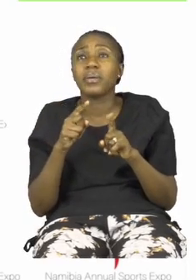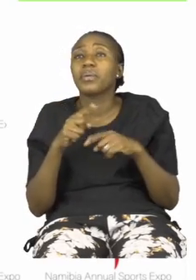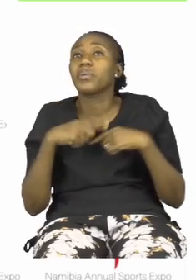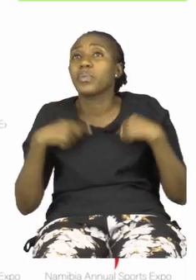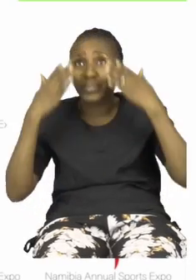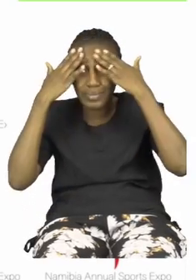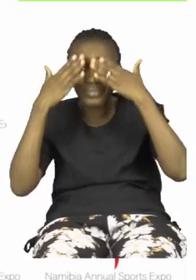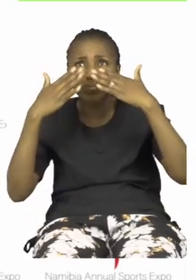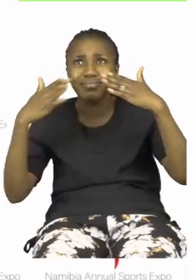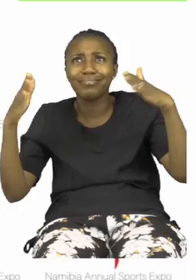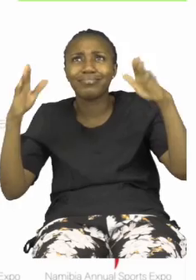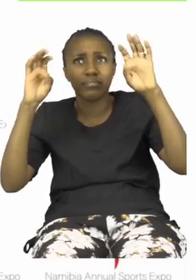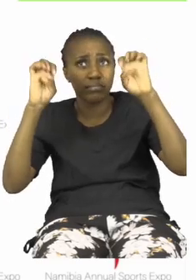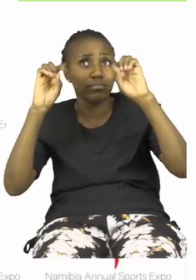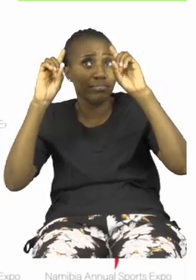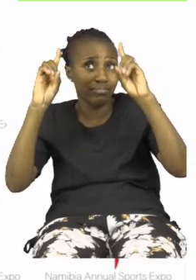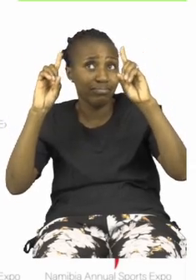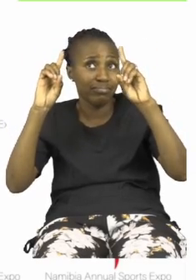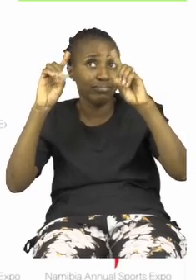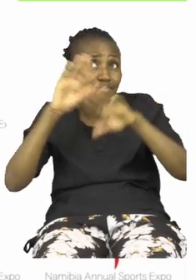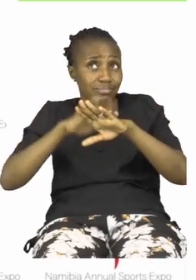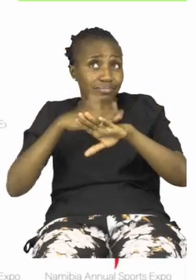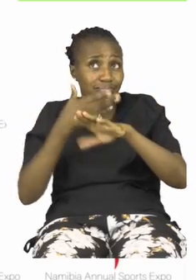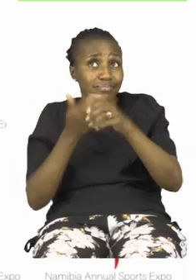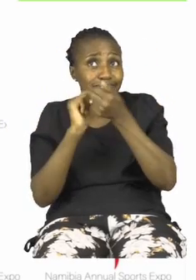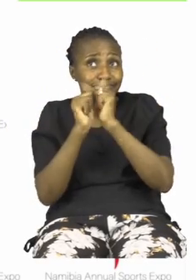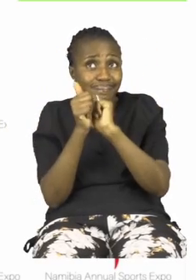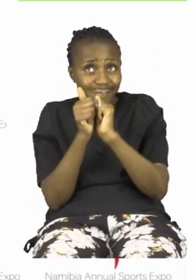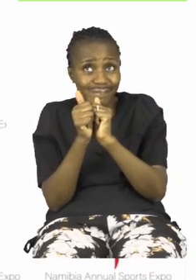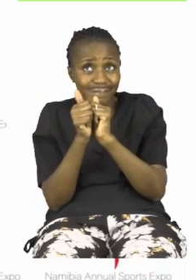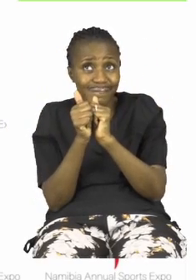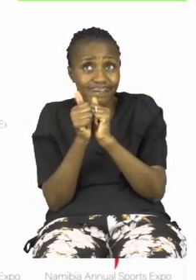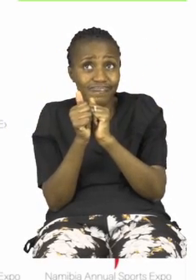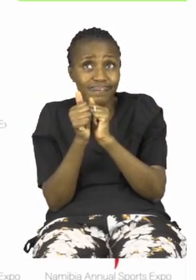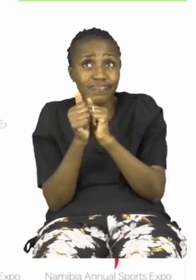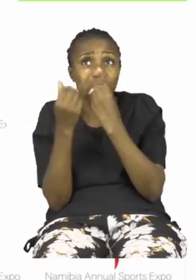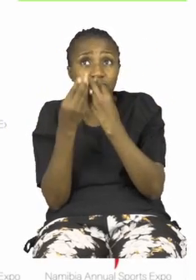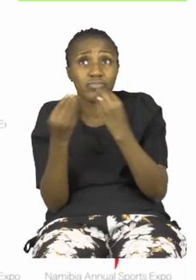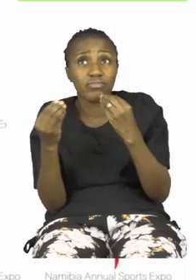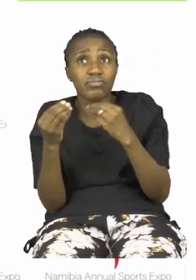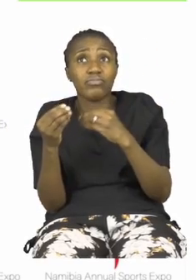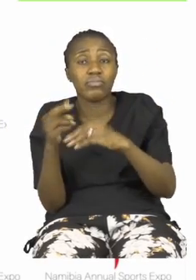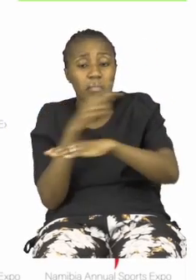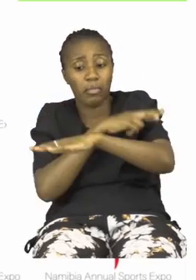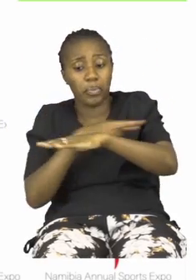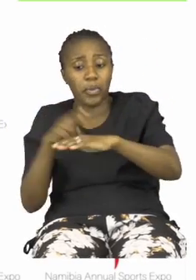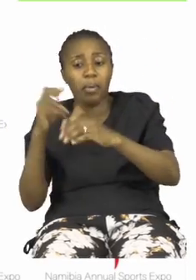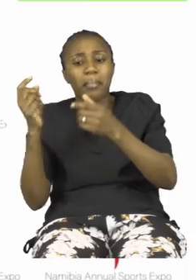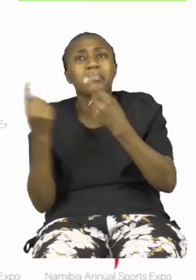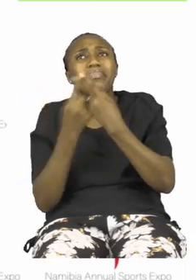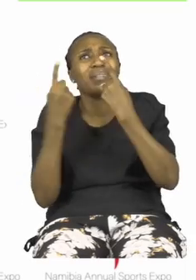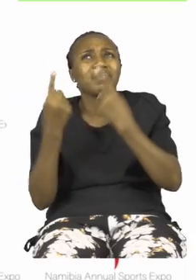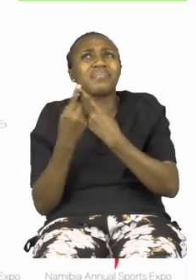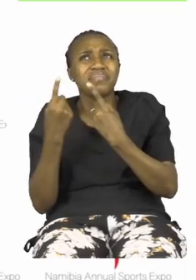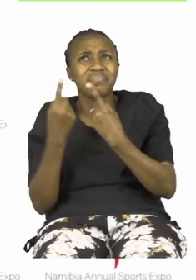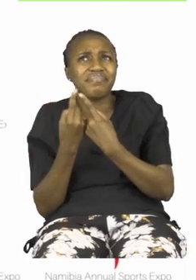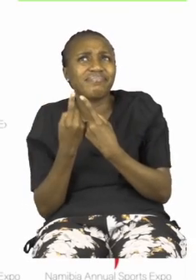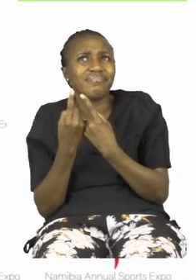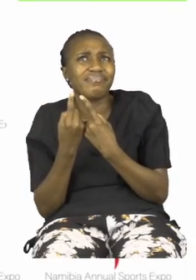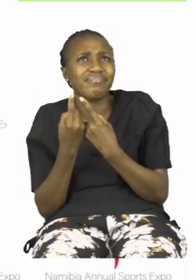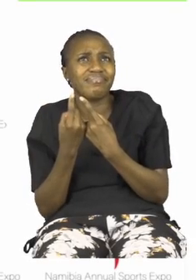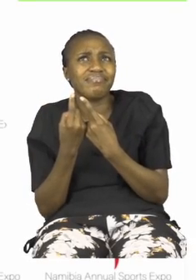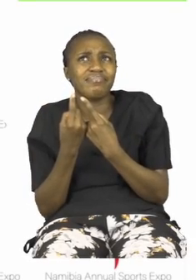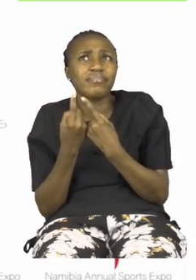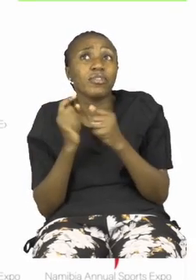any sport, for example, the guys playing in the street, you can't take them and their unruliness and the lack